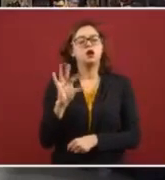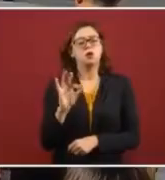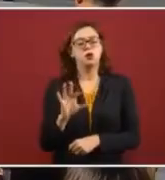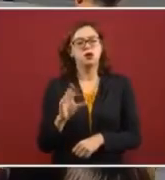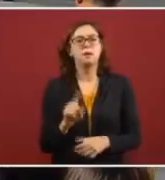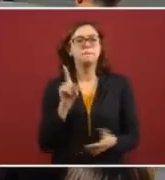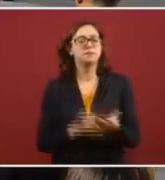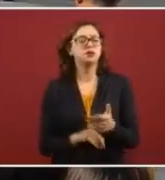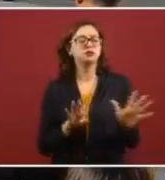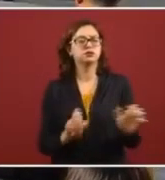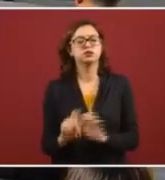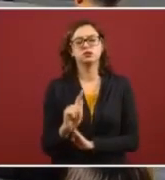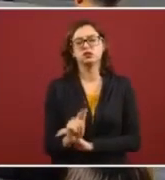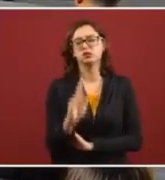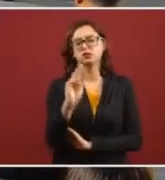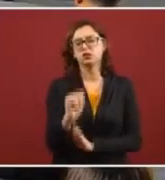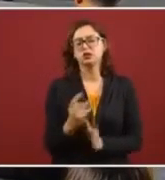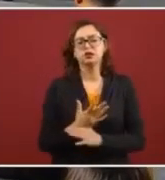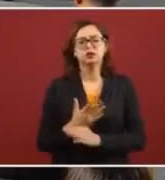In